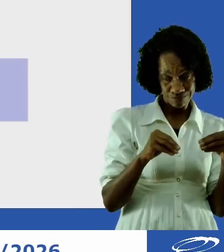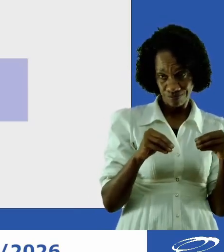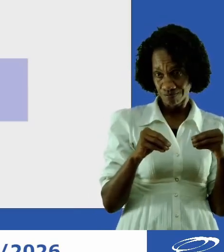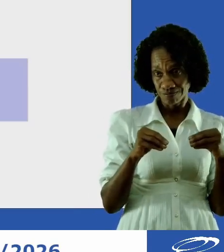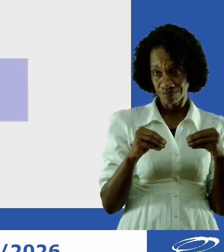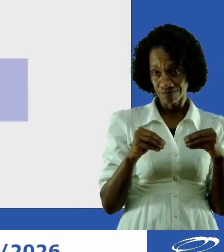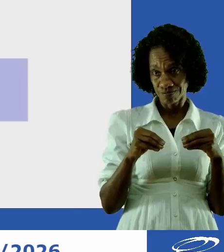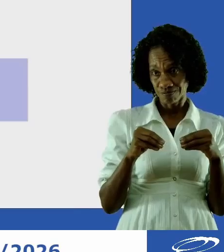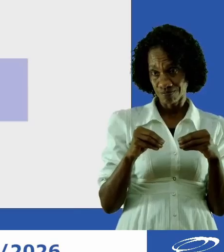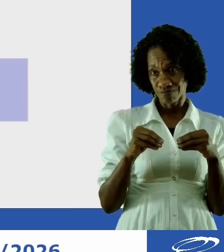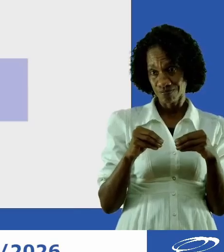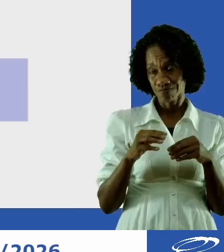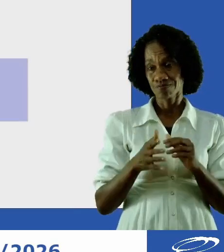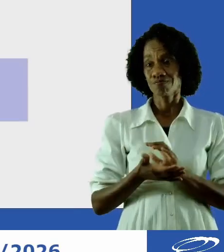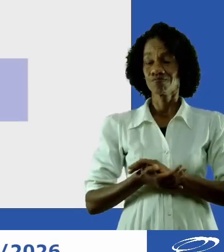for